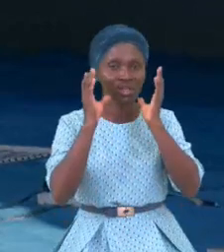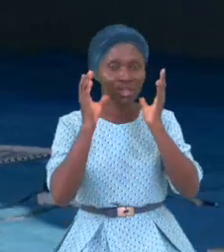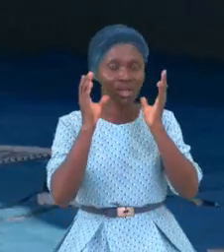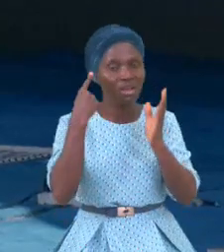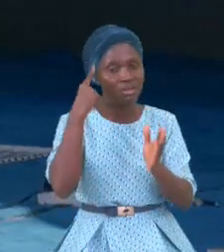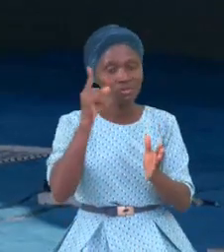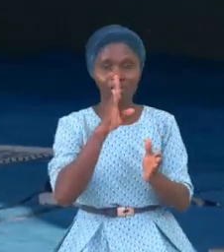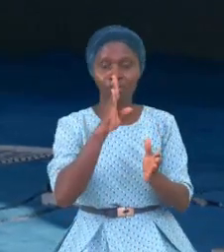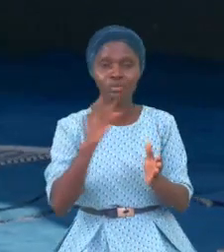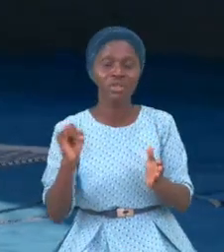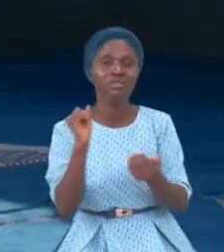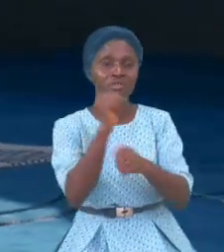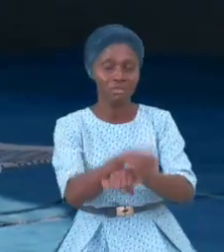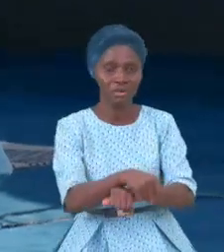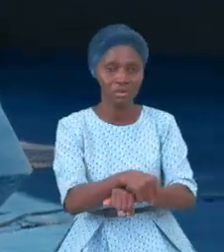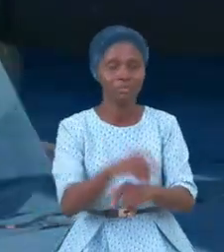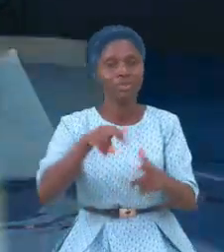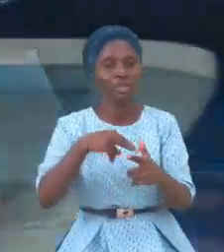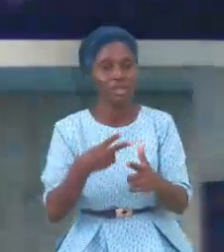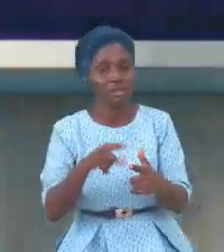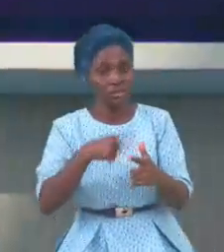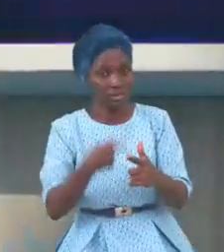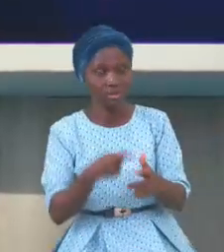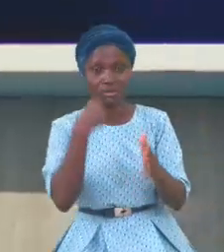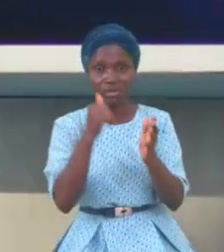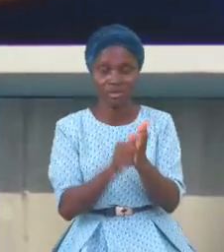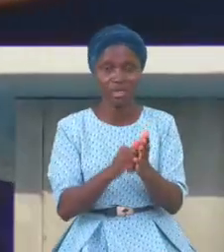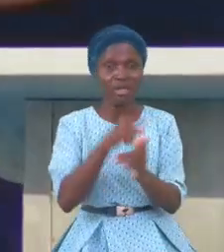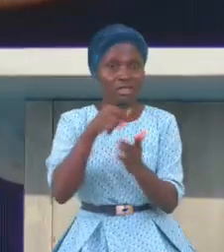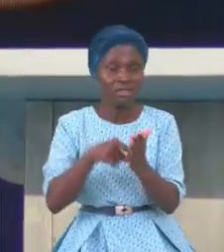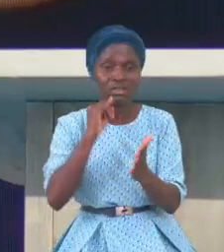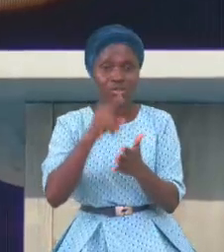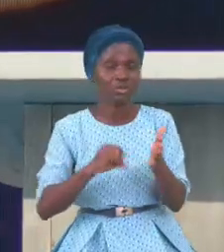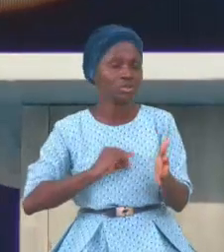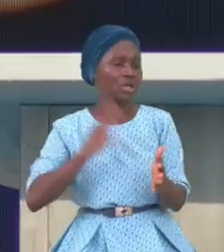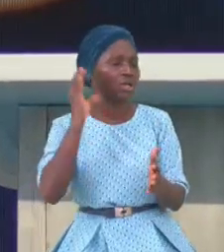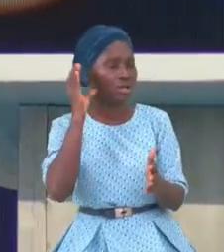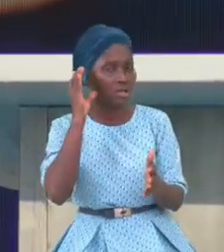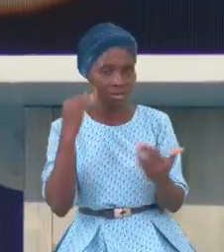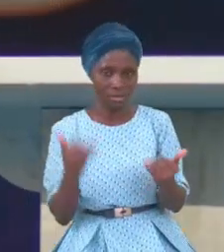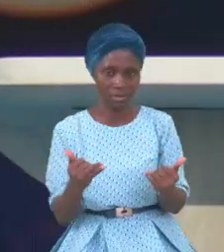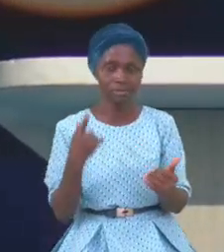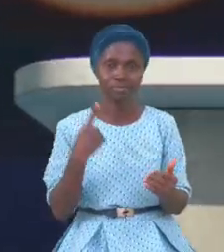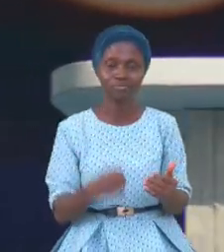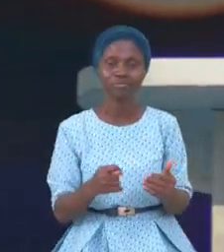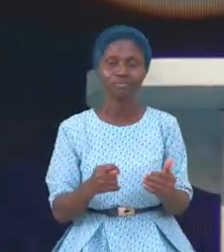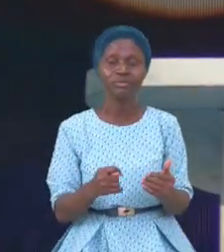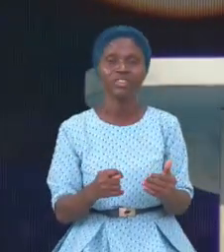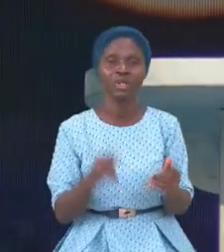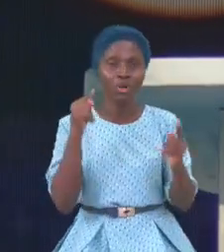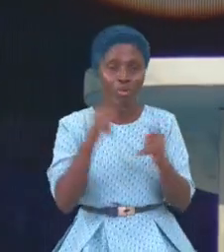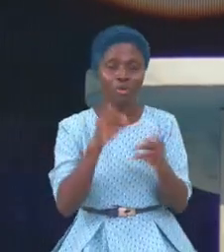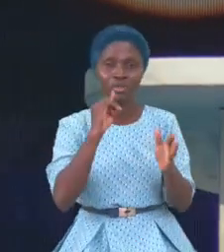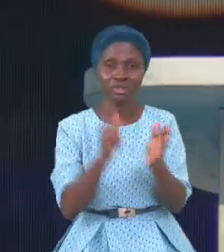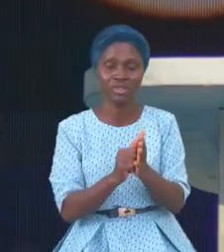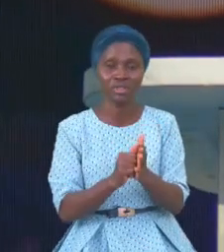And then he said, "This is what I hear." But the point is that Joshua was concerned for mastery.